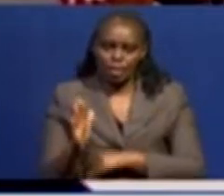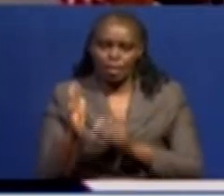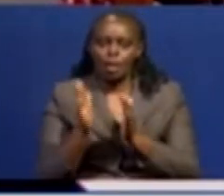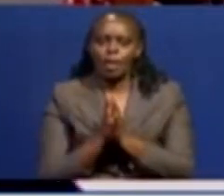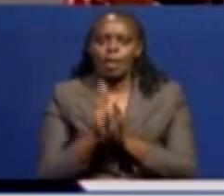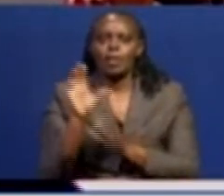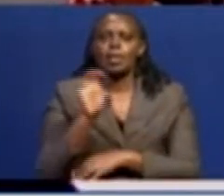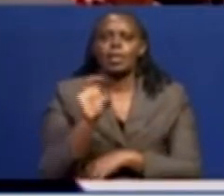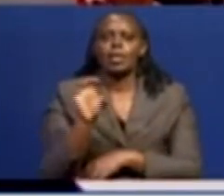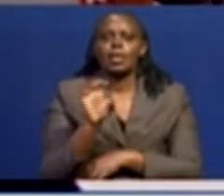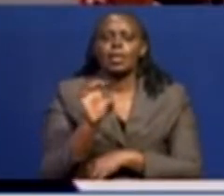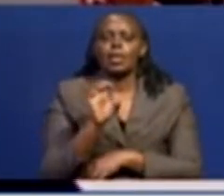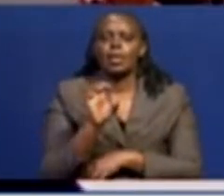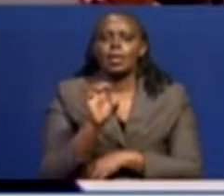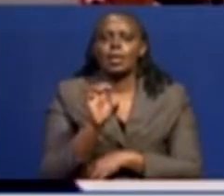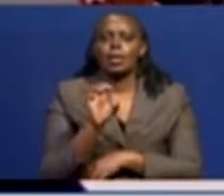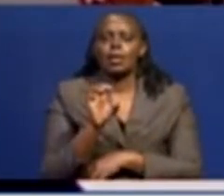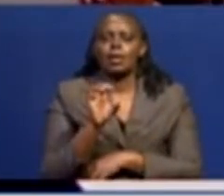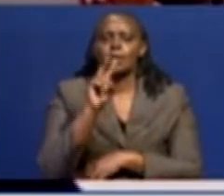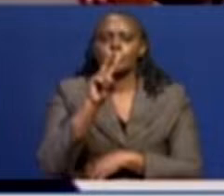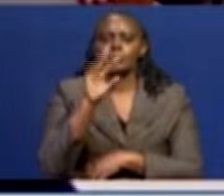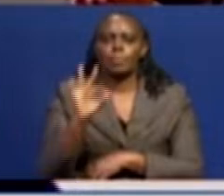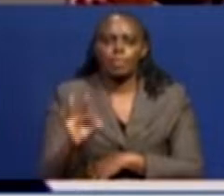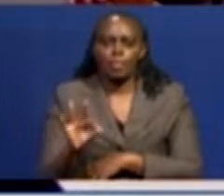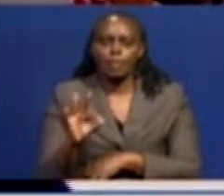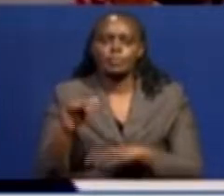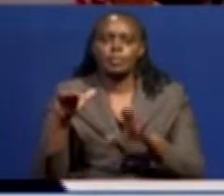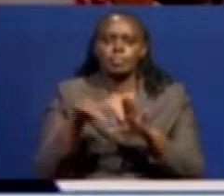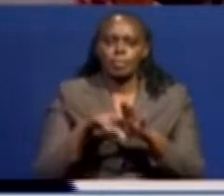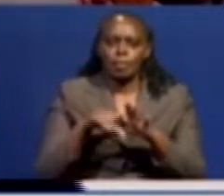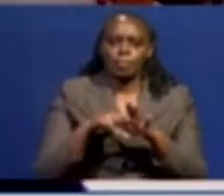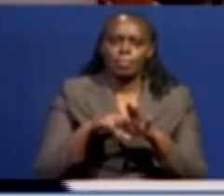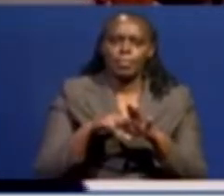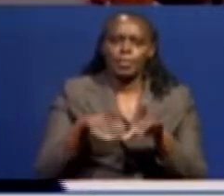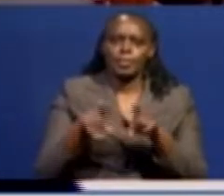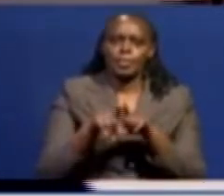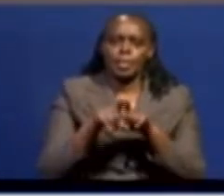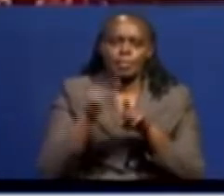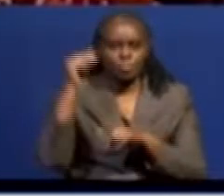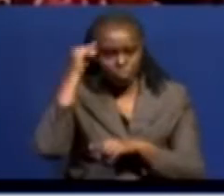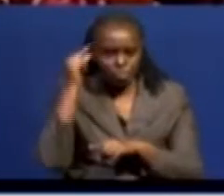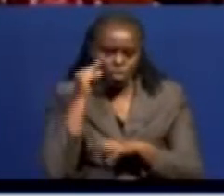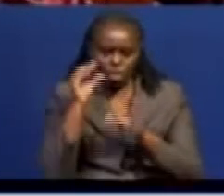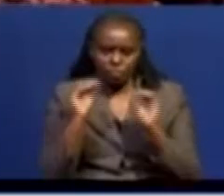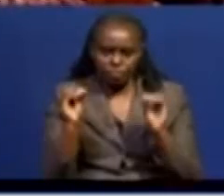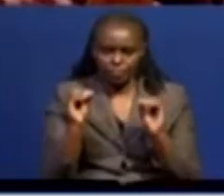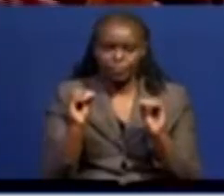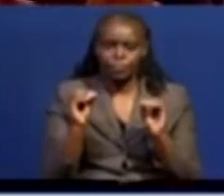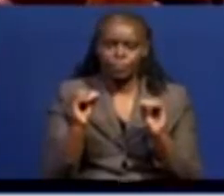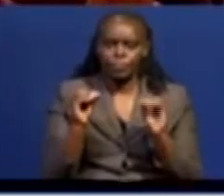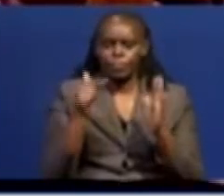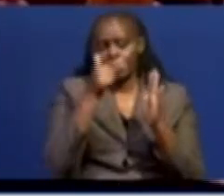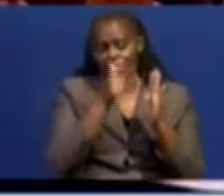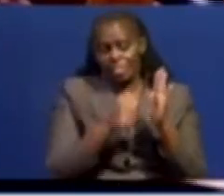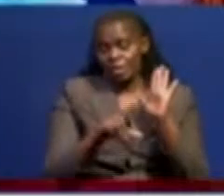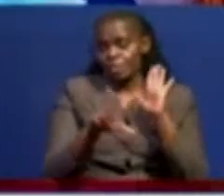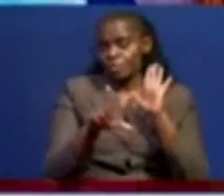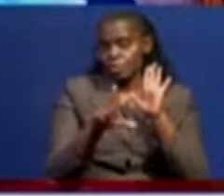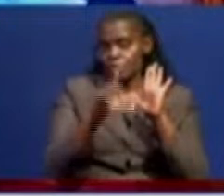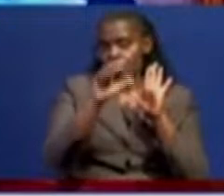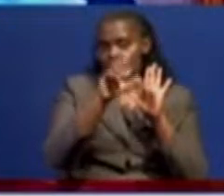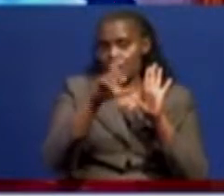with the governor. And E, it says not more than 2/3 of the members shall be of the same gender. So according to